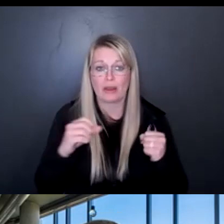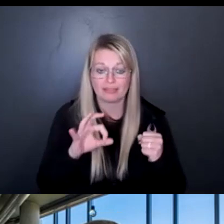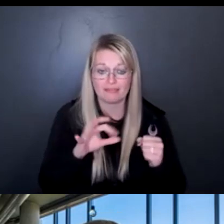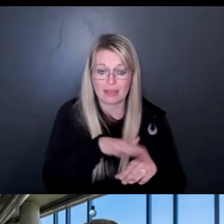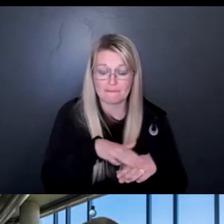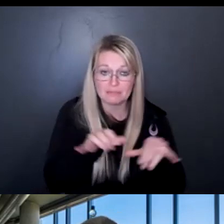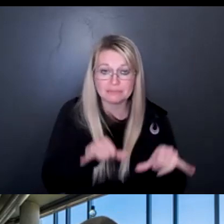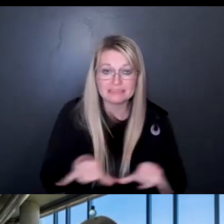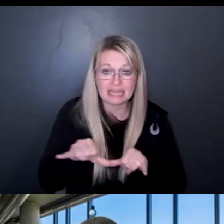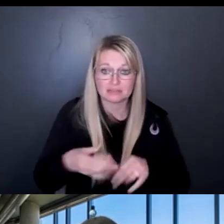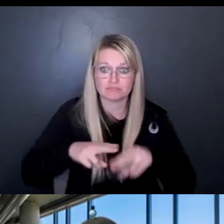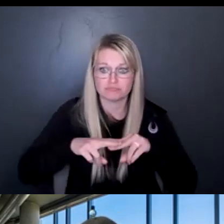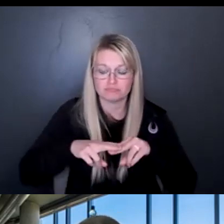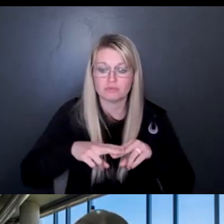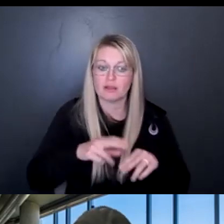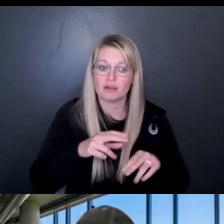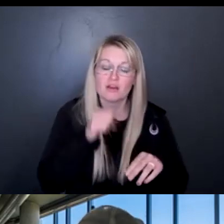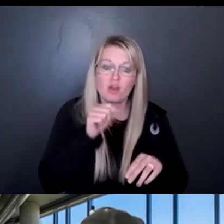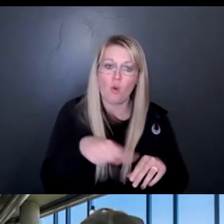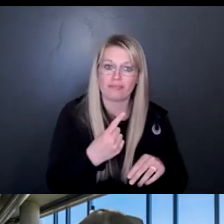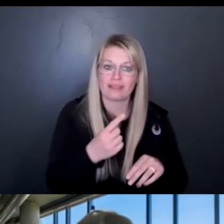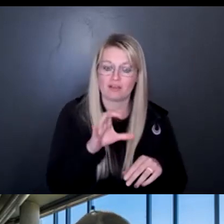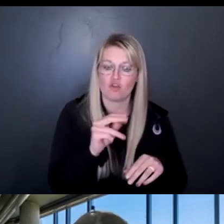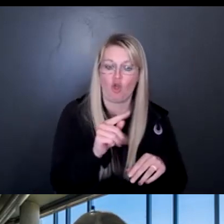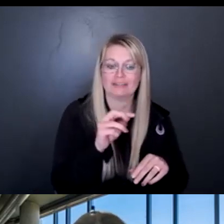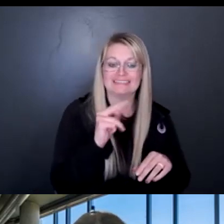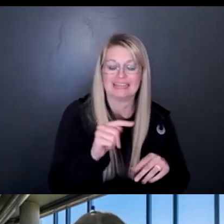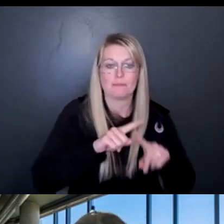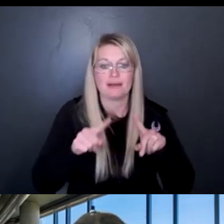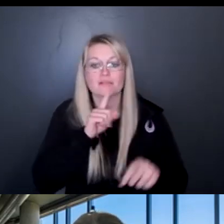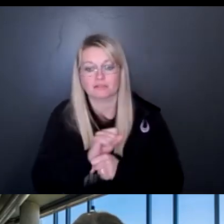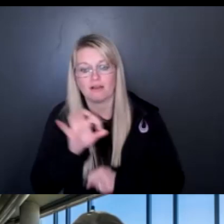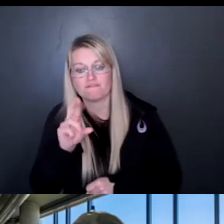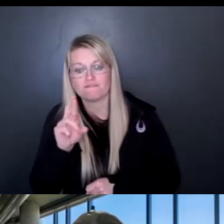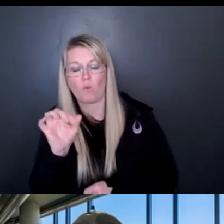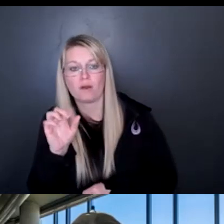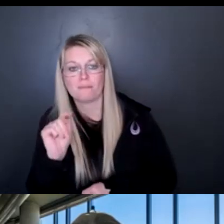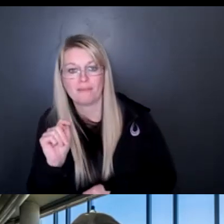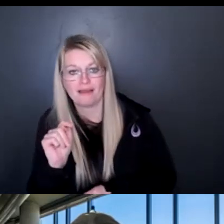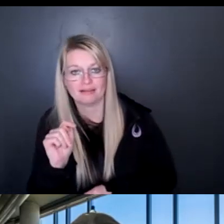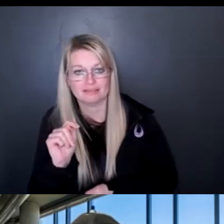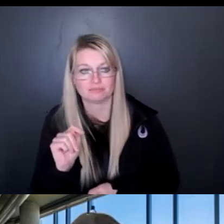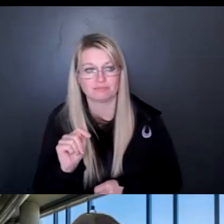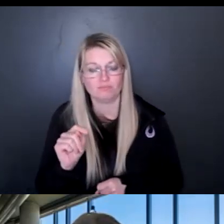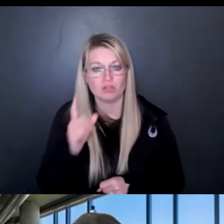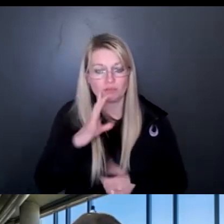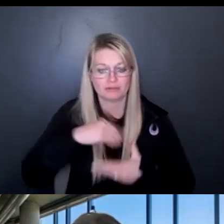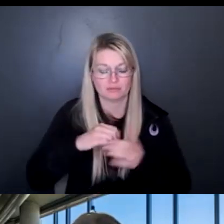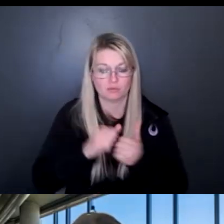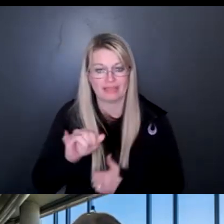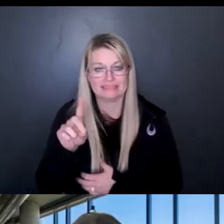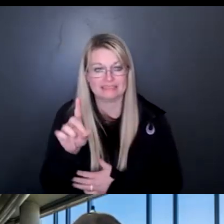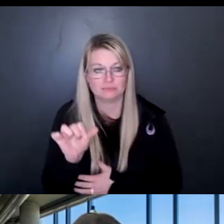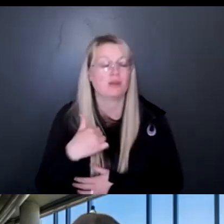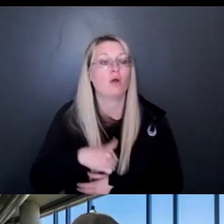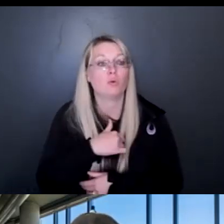standards on not only on the content, but also in the format that take into account inclusion and disability